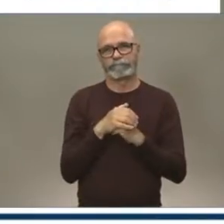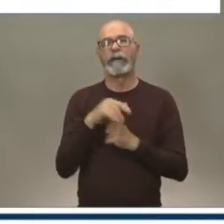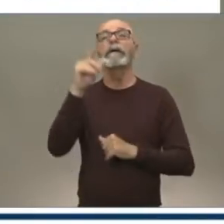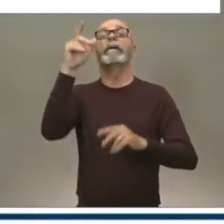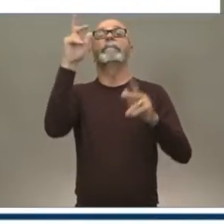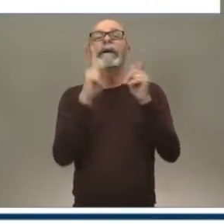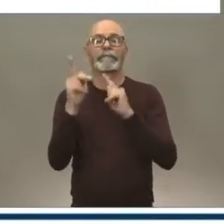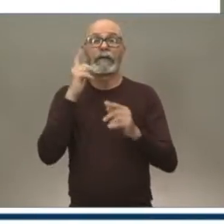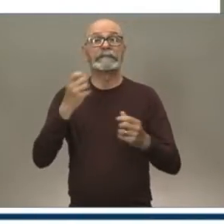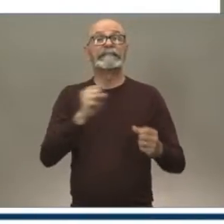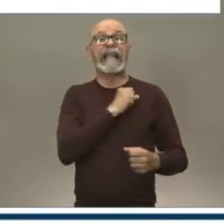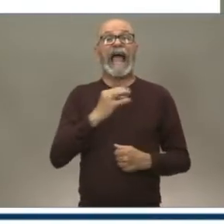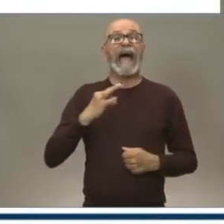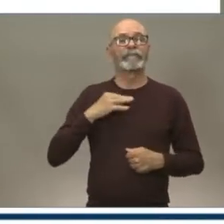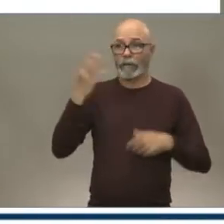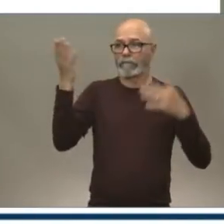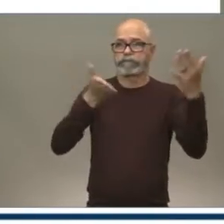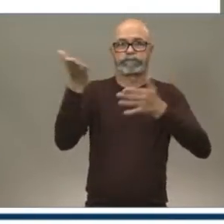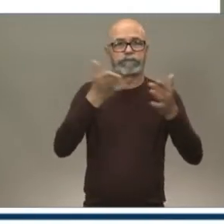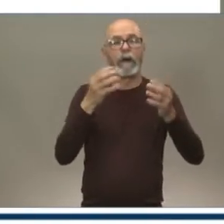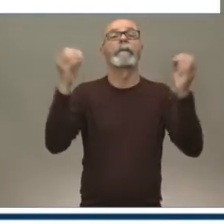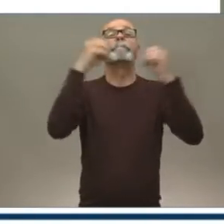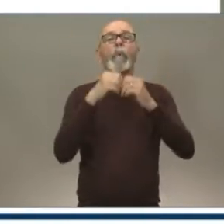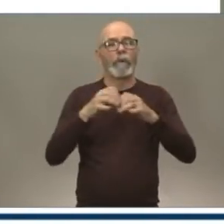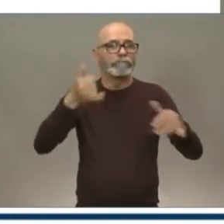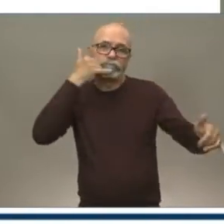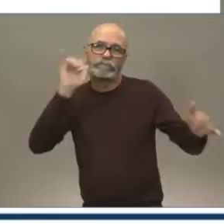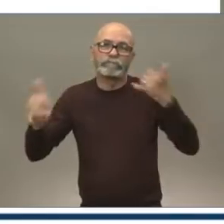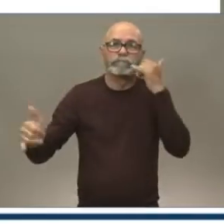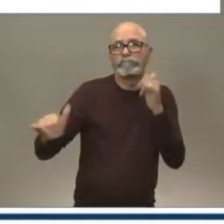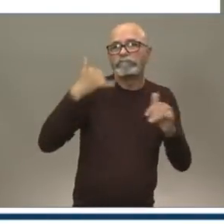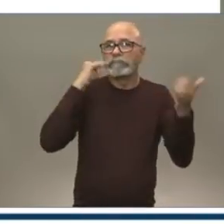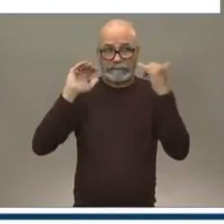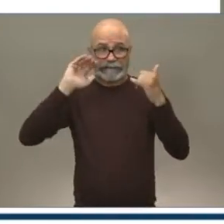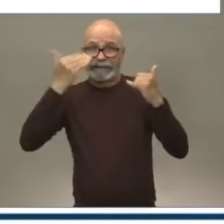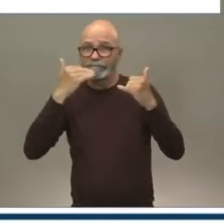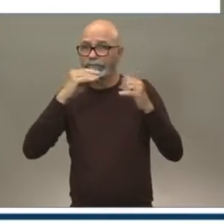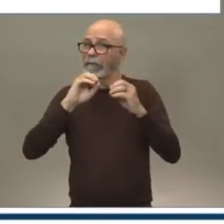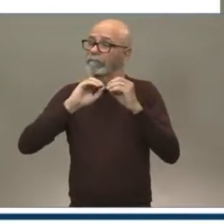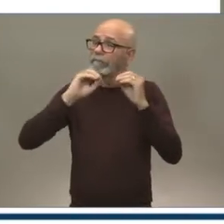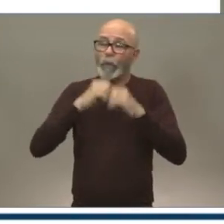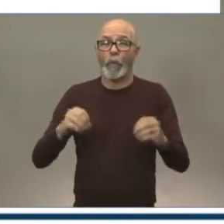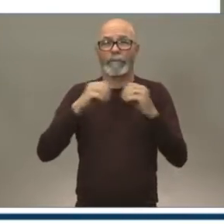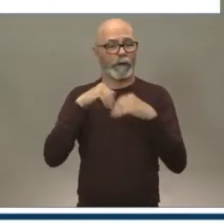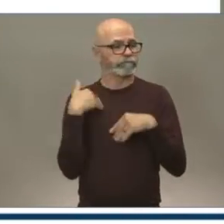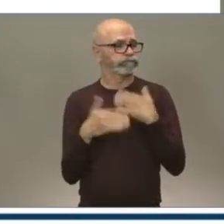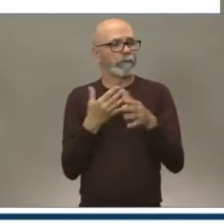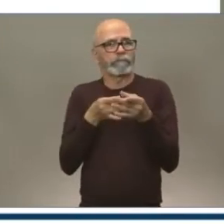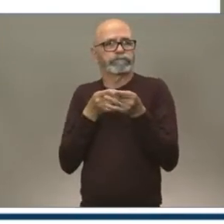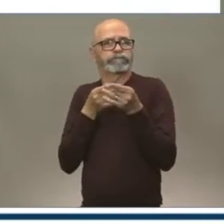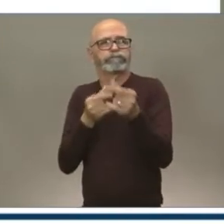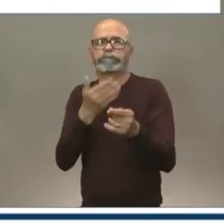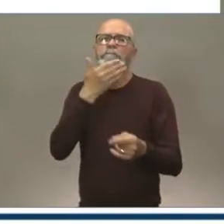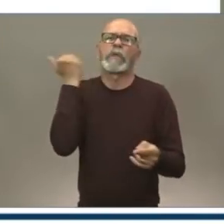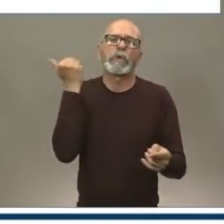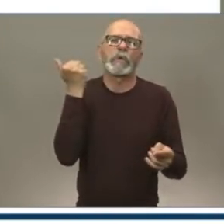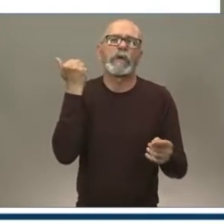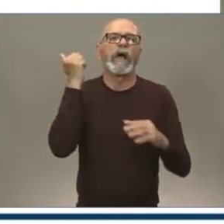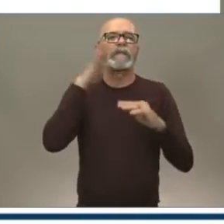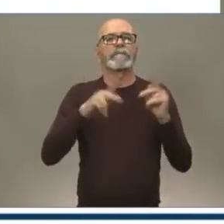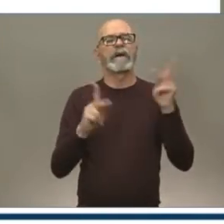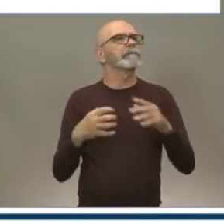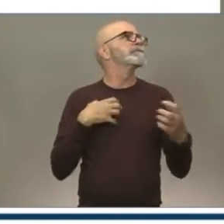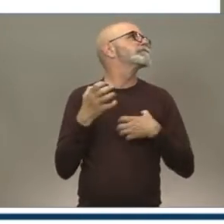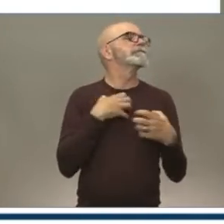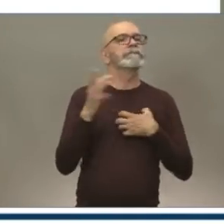booking process even more, move even more quickly and have a better, less frustrating experience